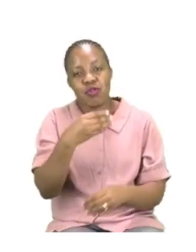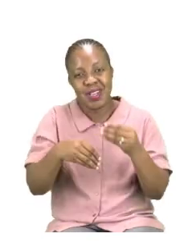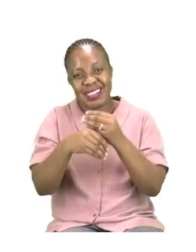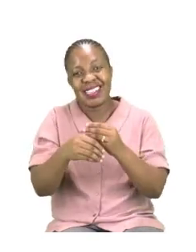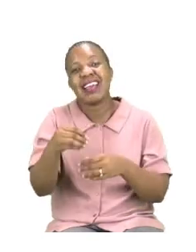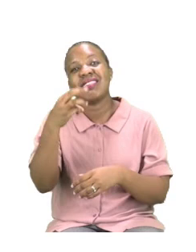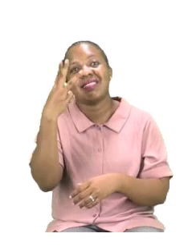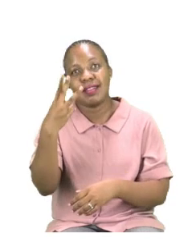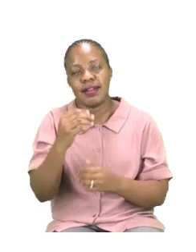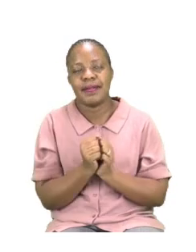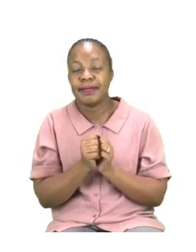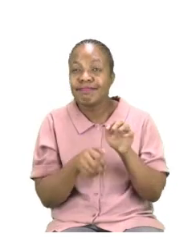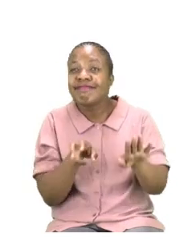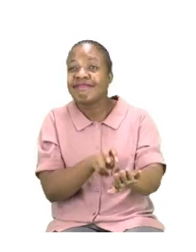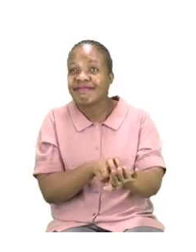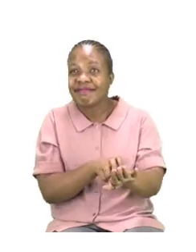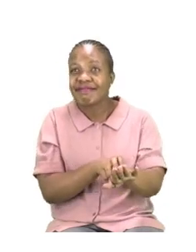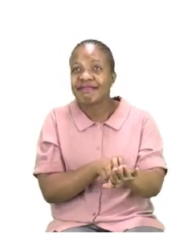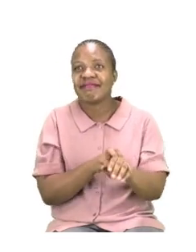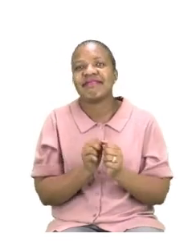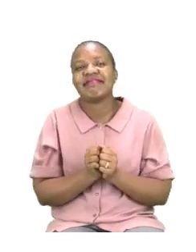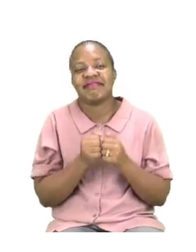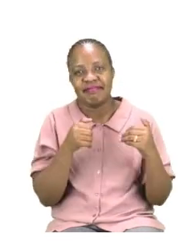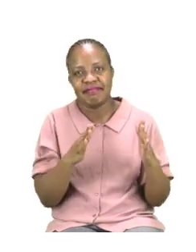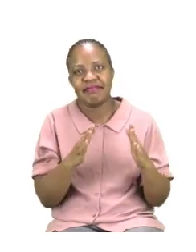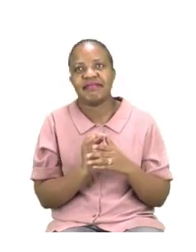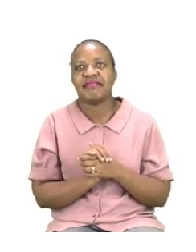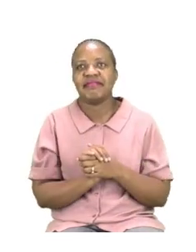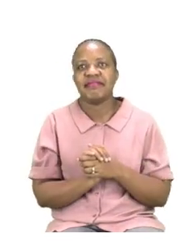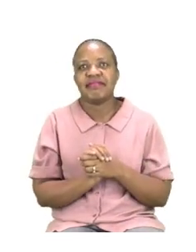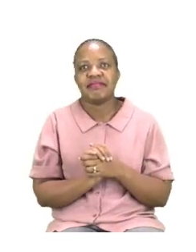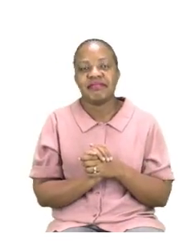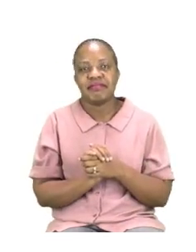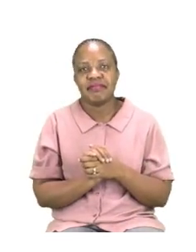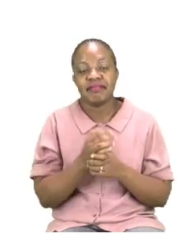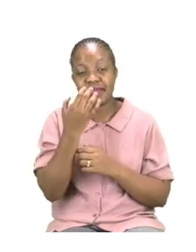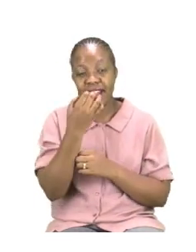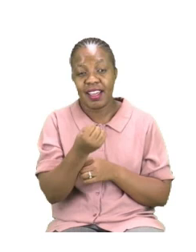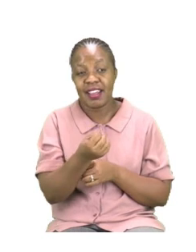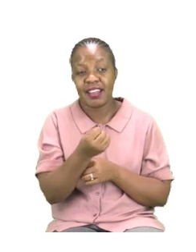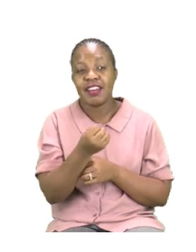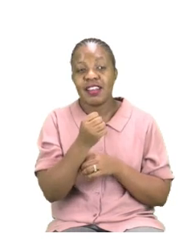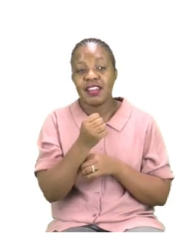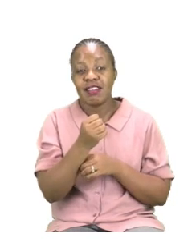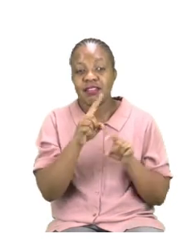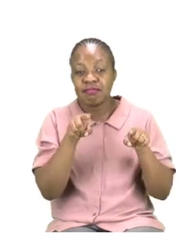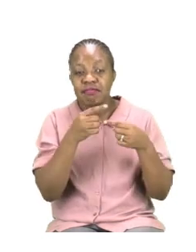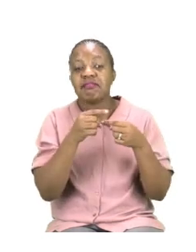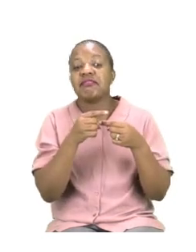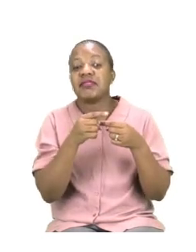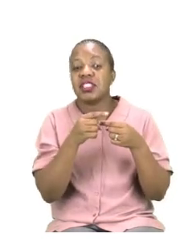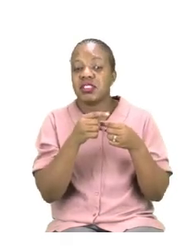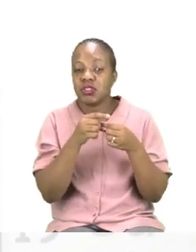Are you ready, boys and girls? Okay, I have my counters here today, and I hope you have yours